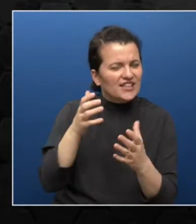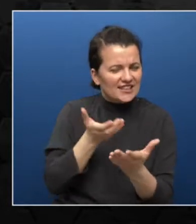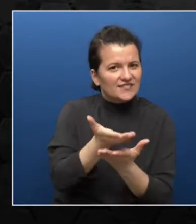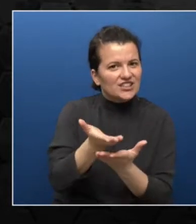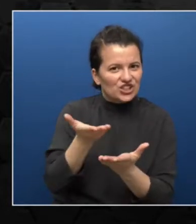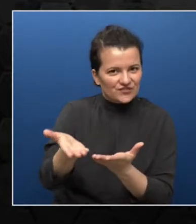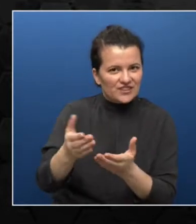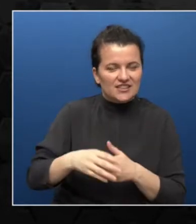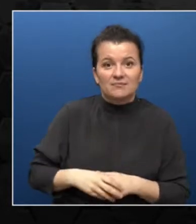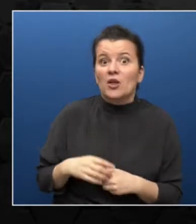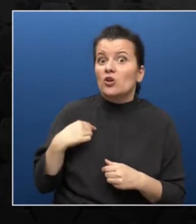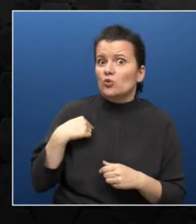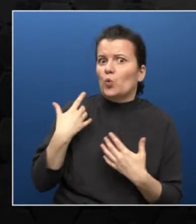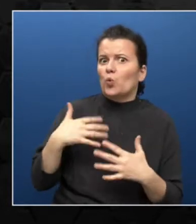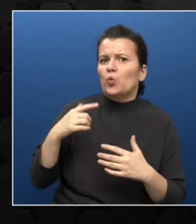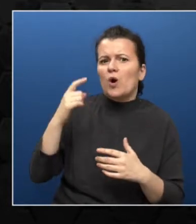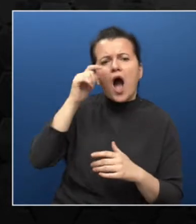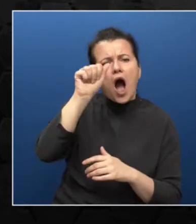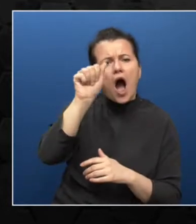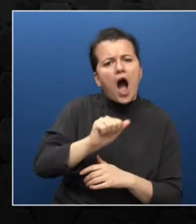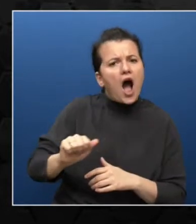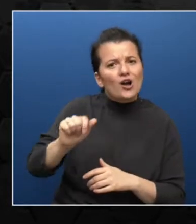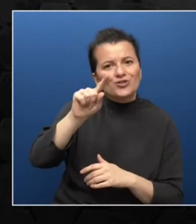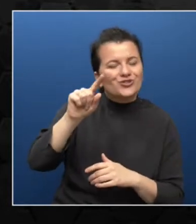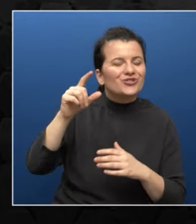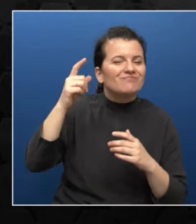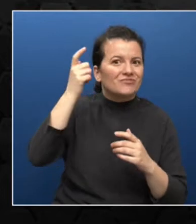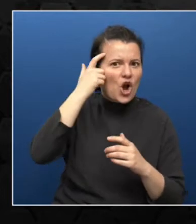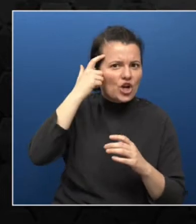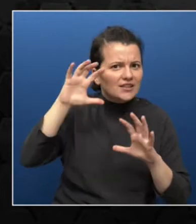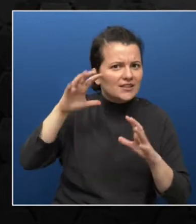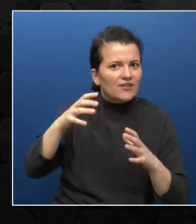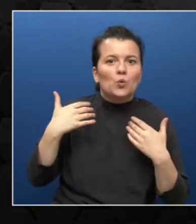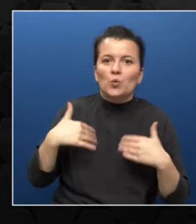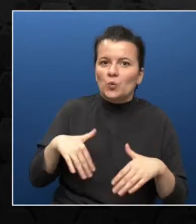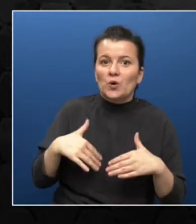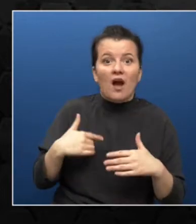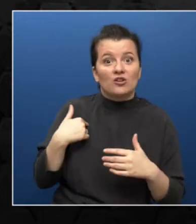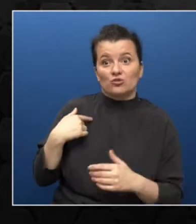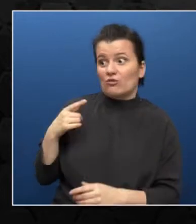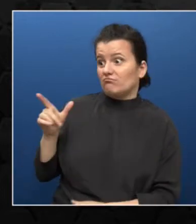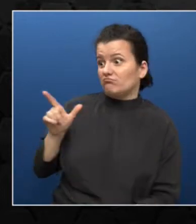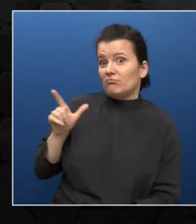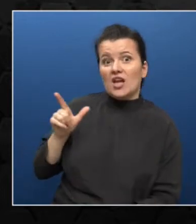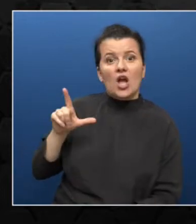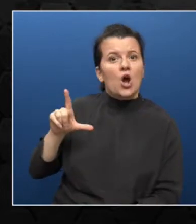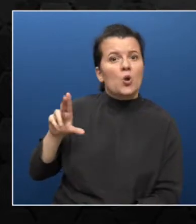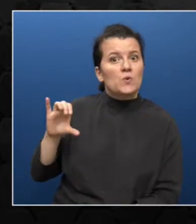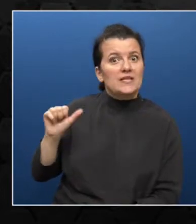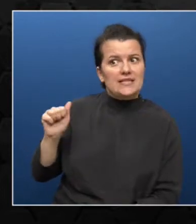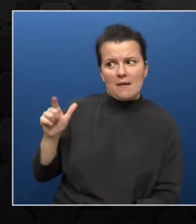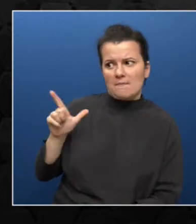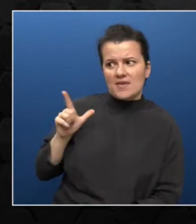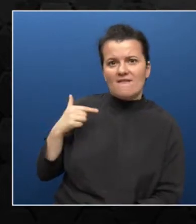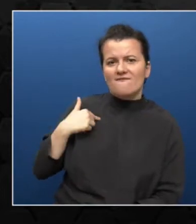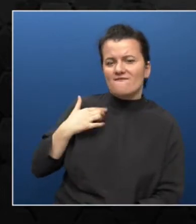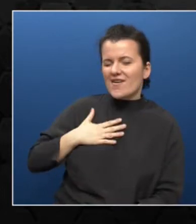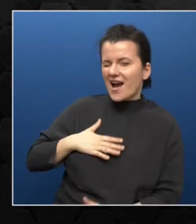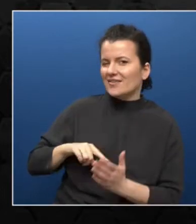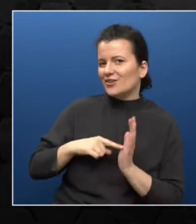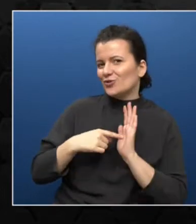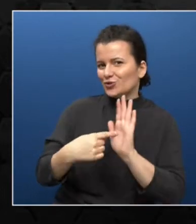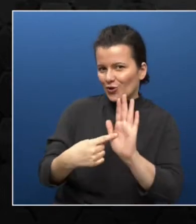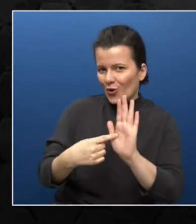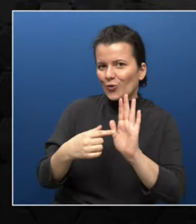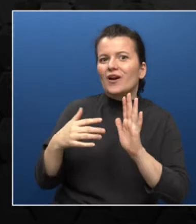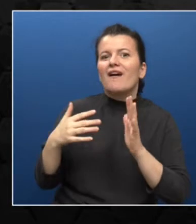and in this event, Luisa and I, had the chance to show you and